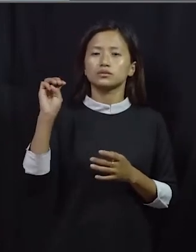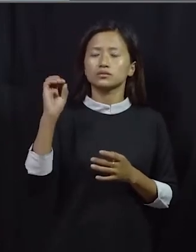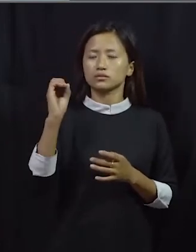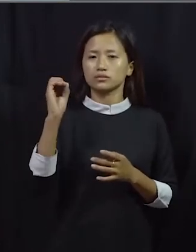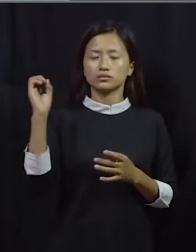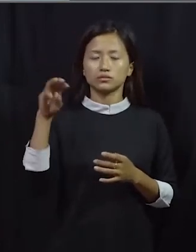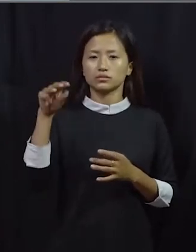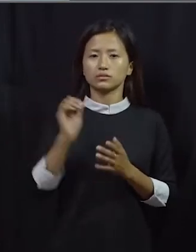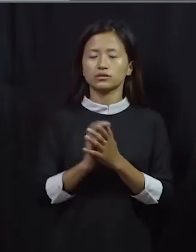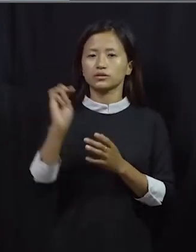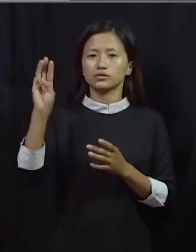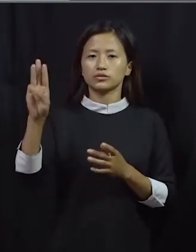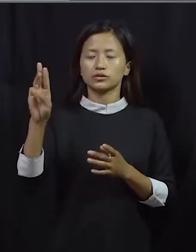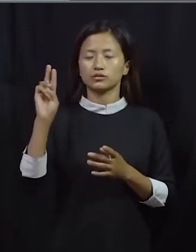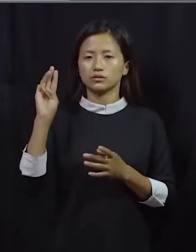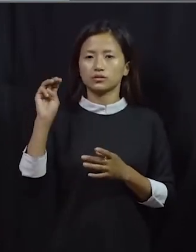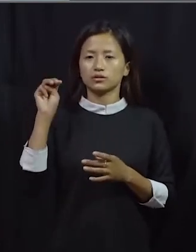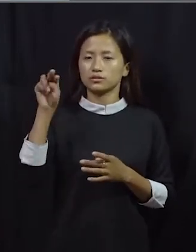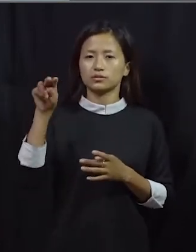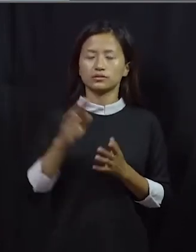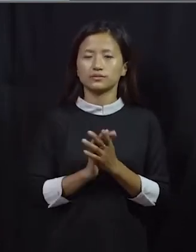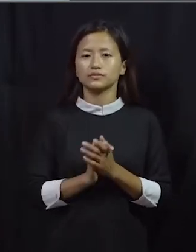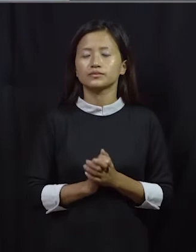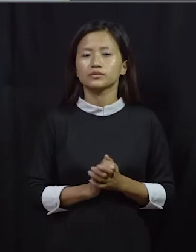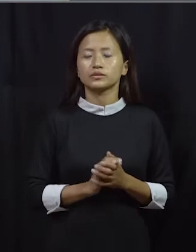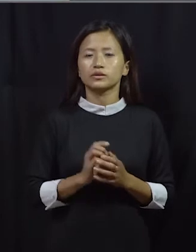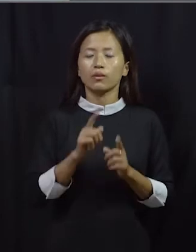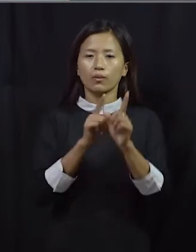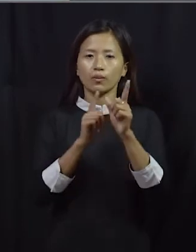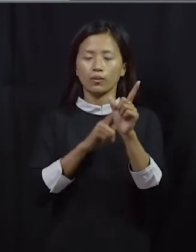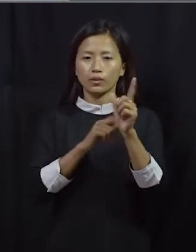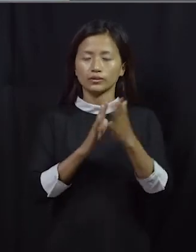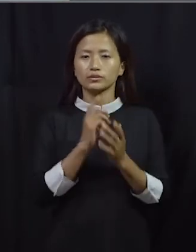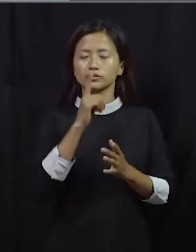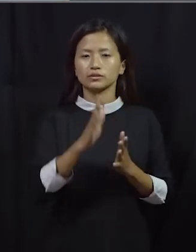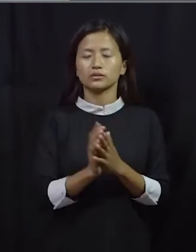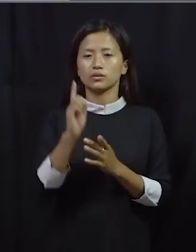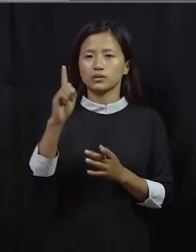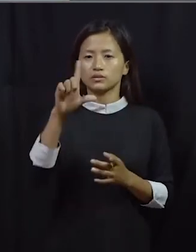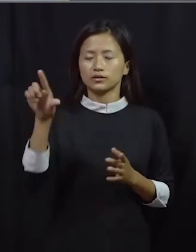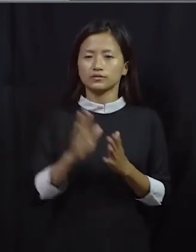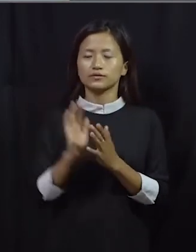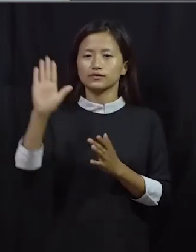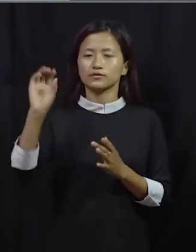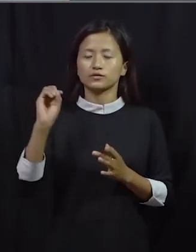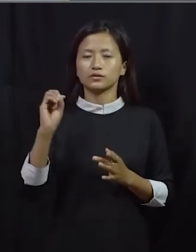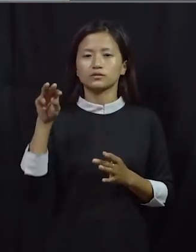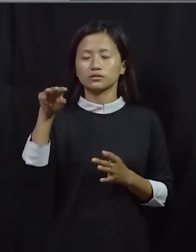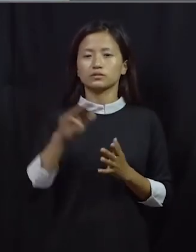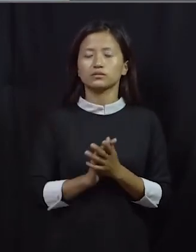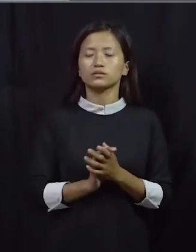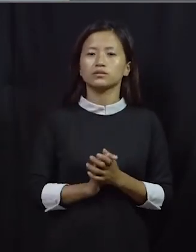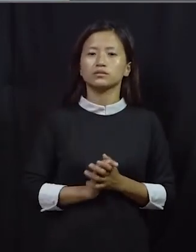is Y. Y have introduced 1,50,000. So Y have